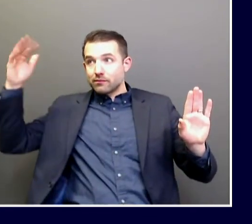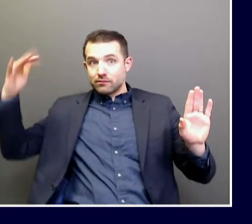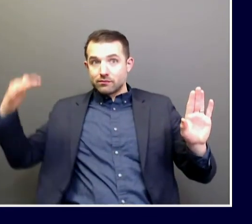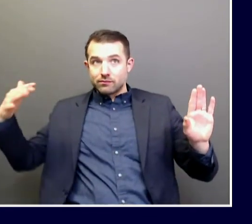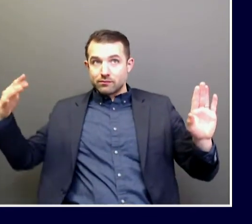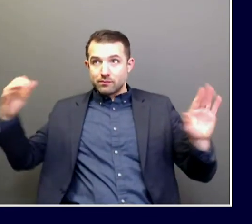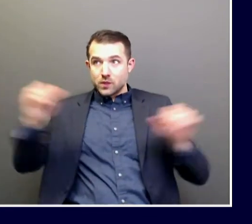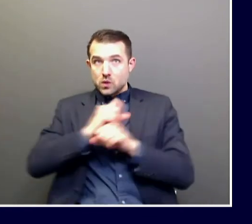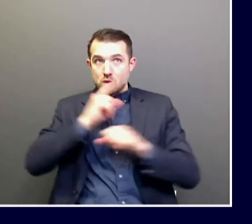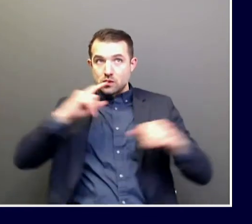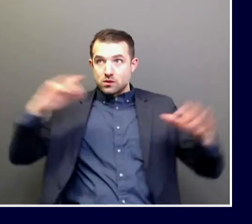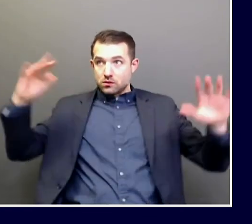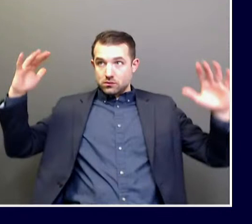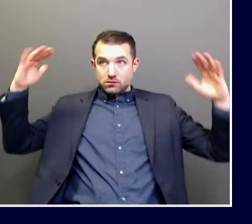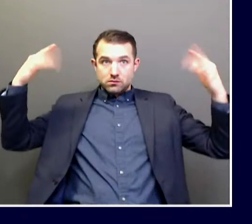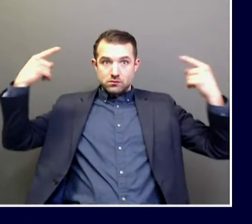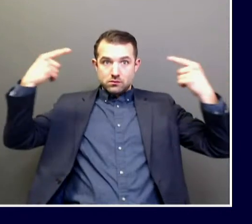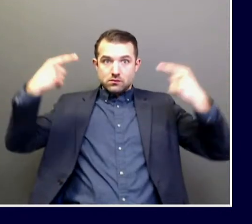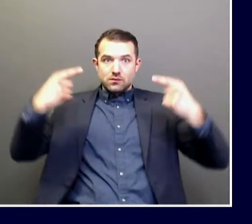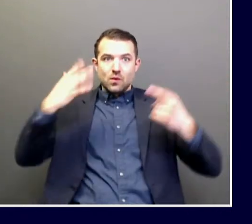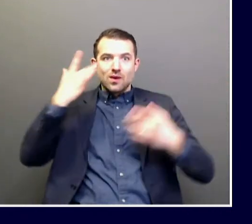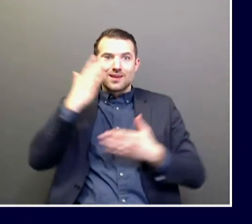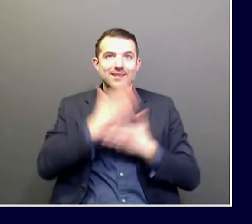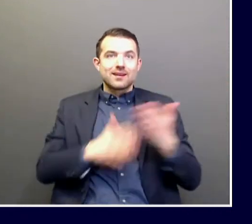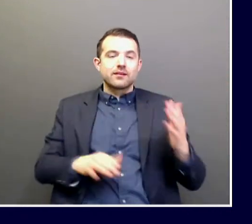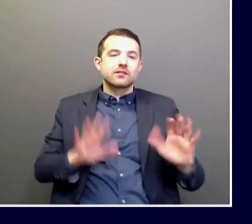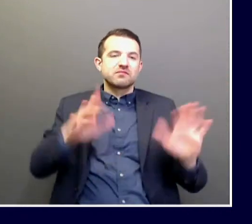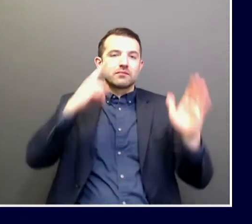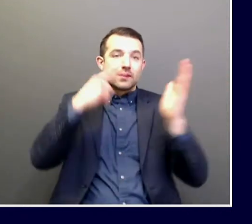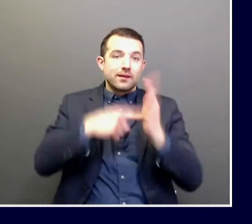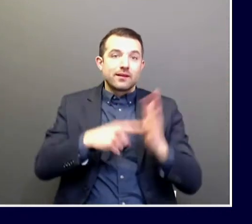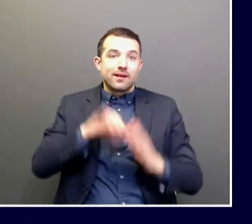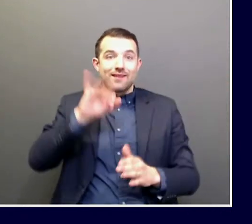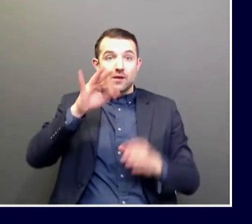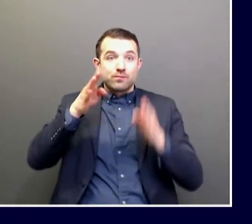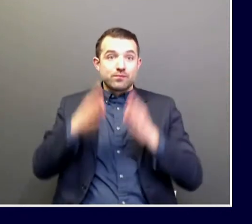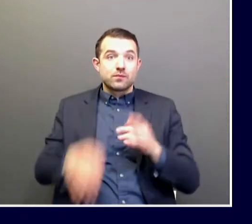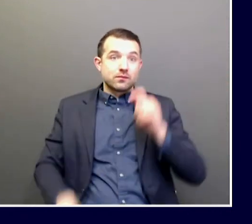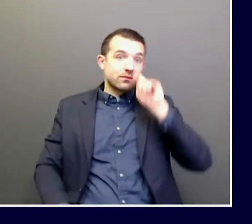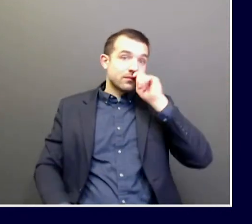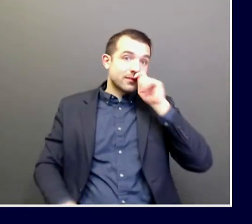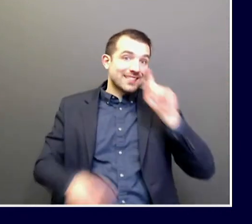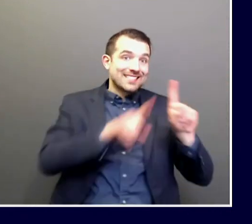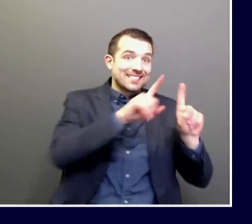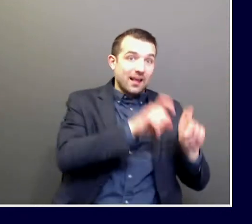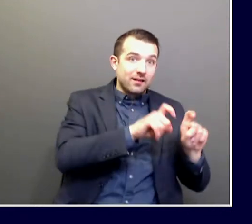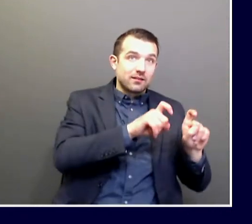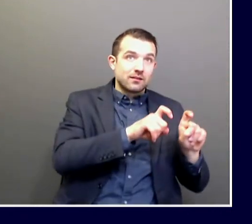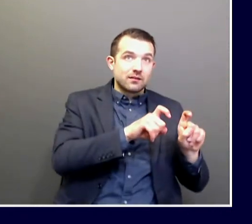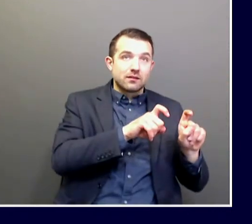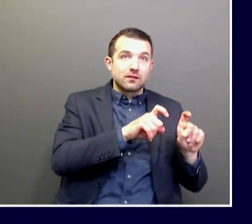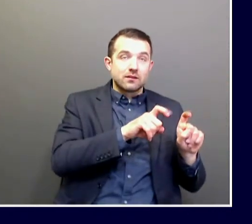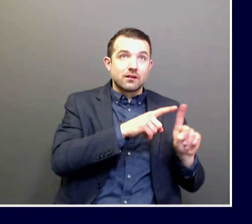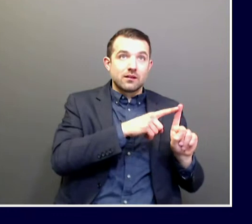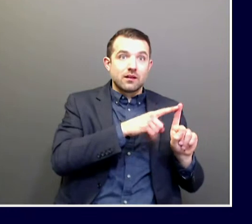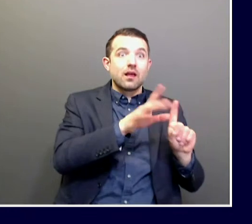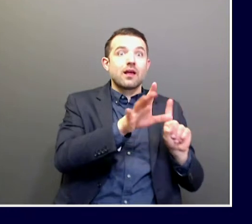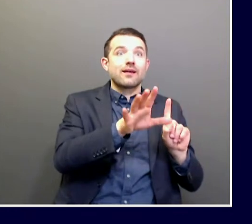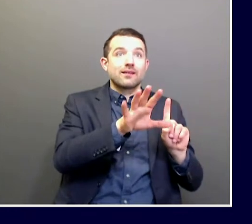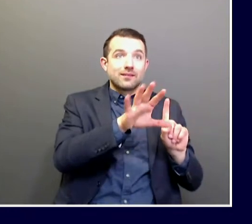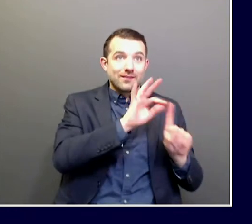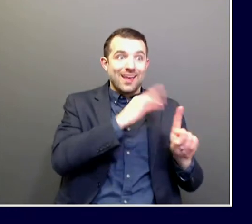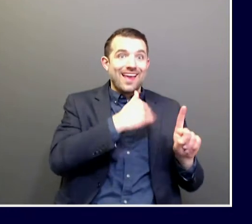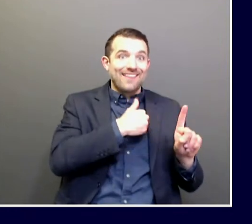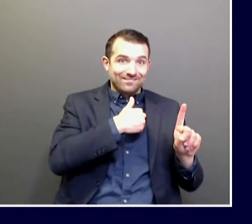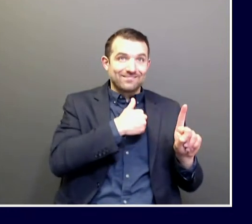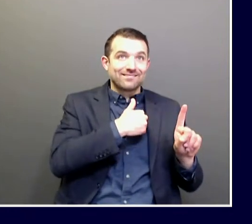90 days. It then also queries other systems that we have to find out where that person, what their zip code is, so we